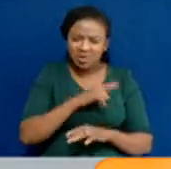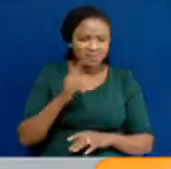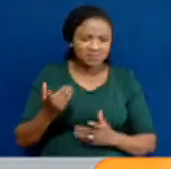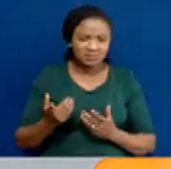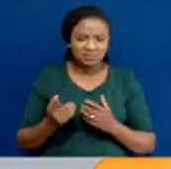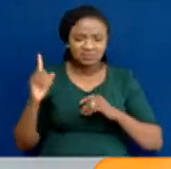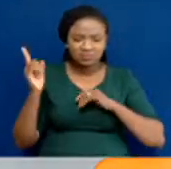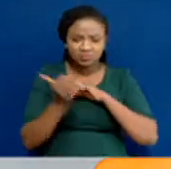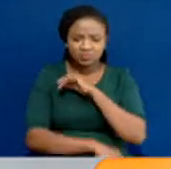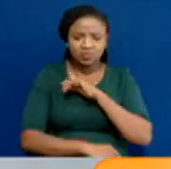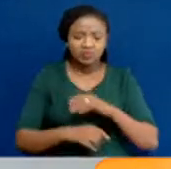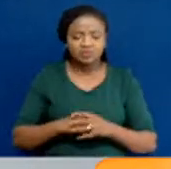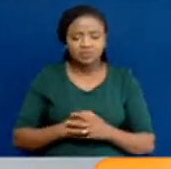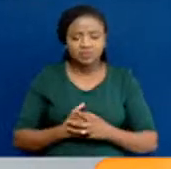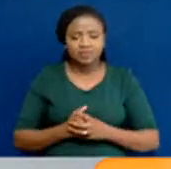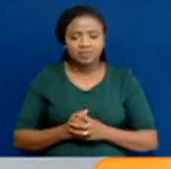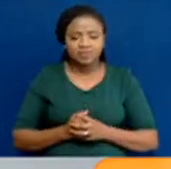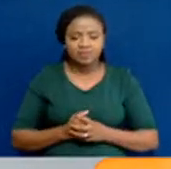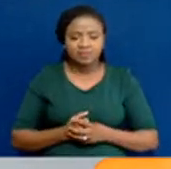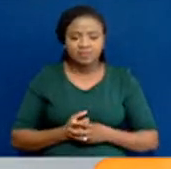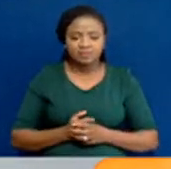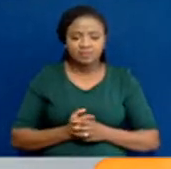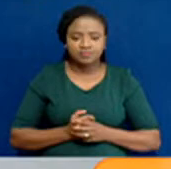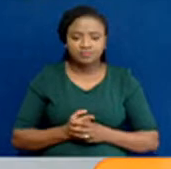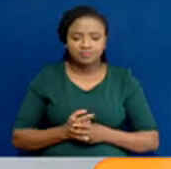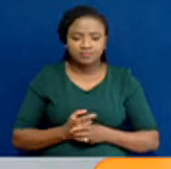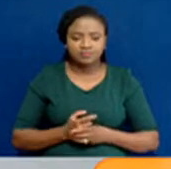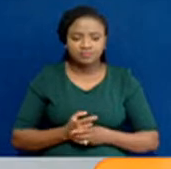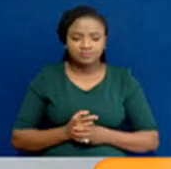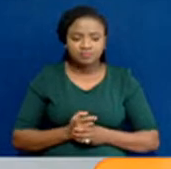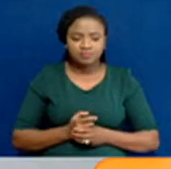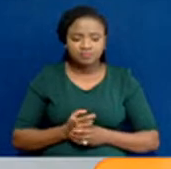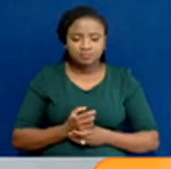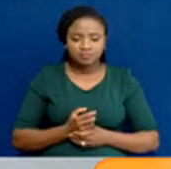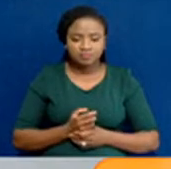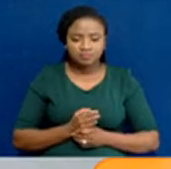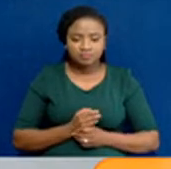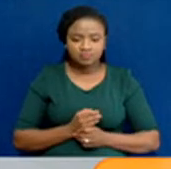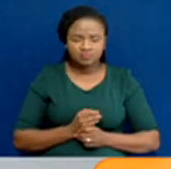Reverend Doctor, I asked you before the break, where do we go from here?